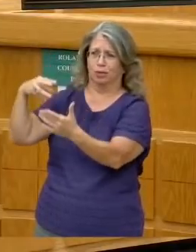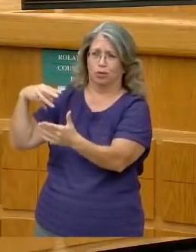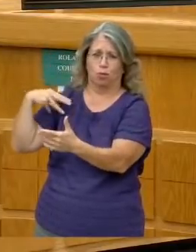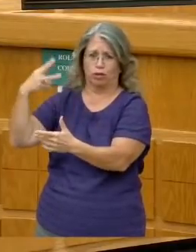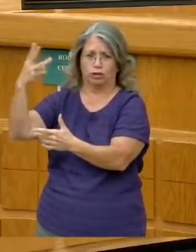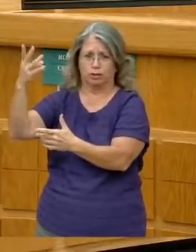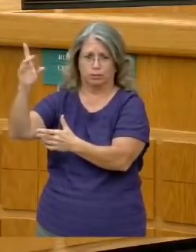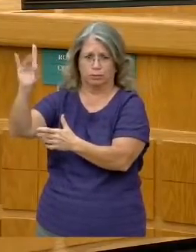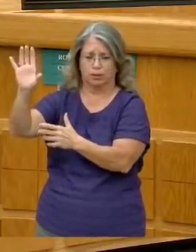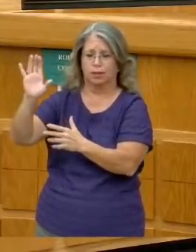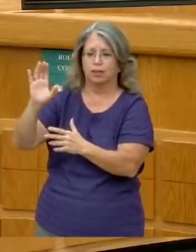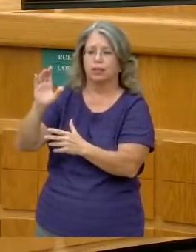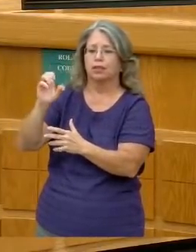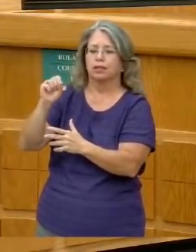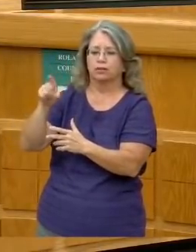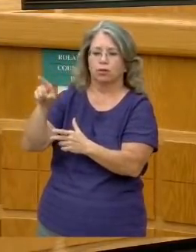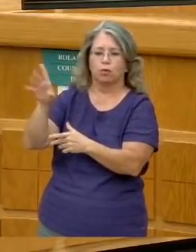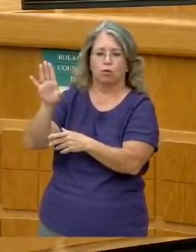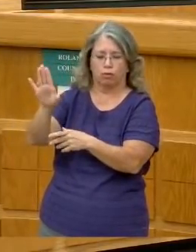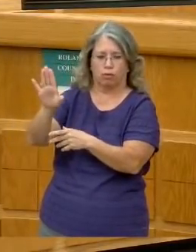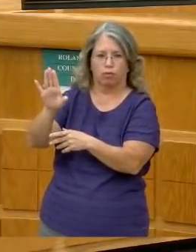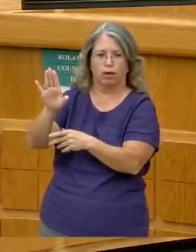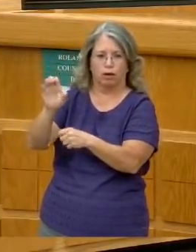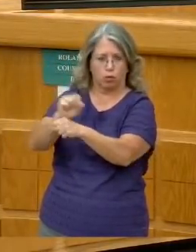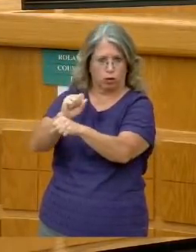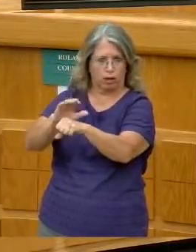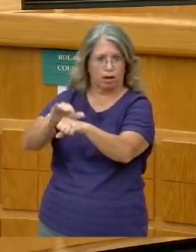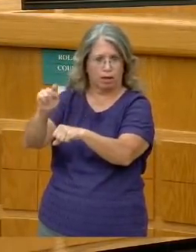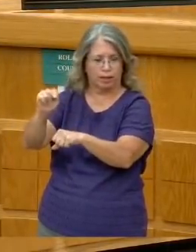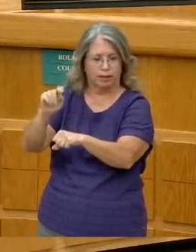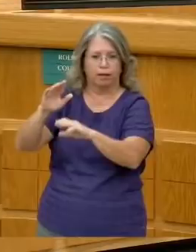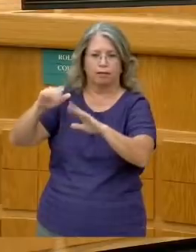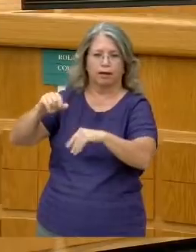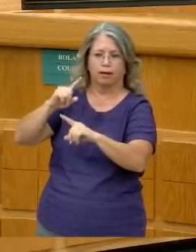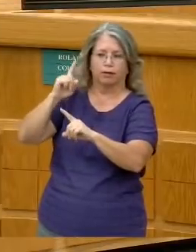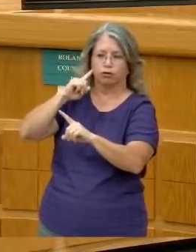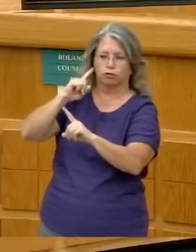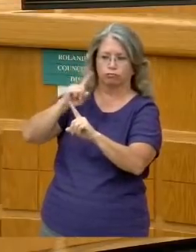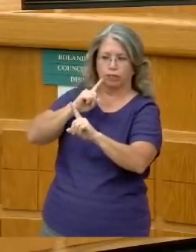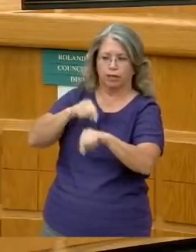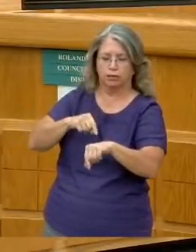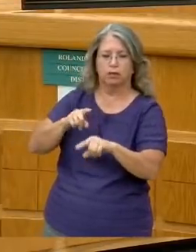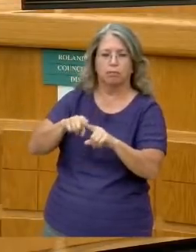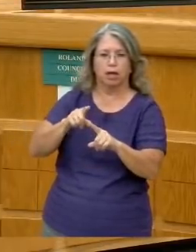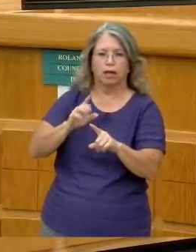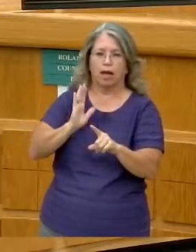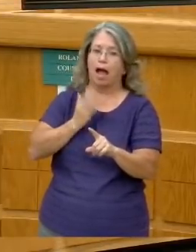so they're working on that request, and we don't have their answer yet. The goal is to include